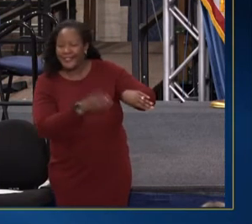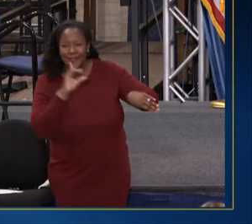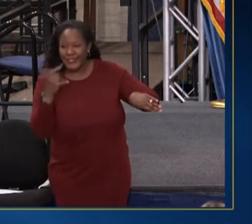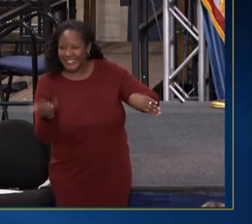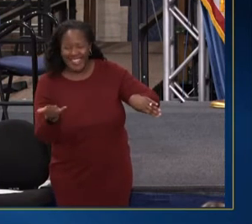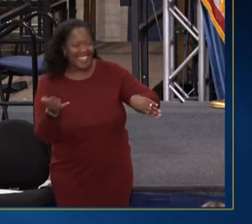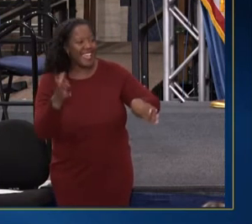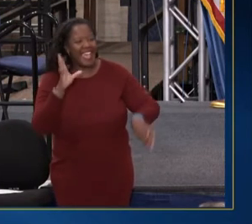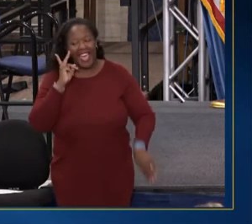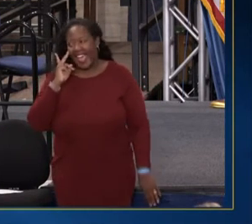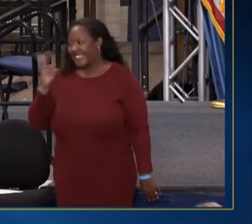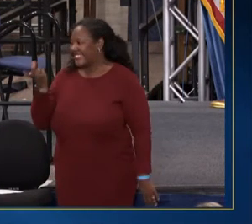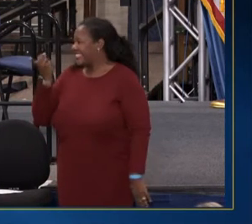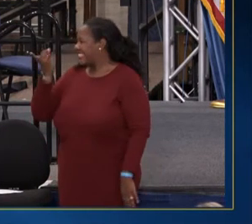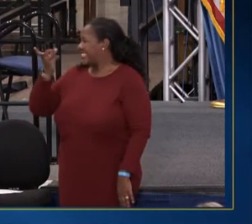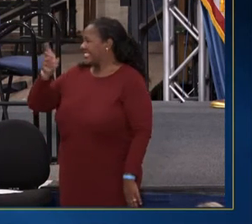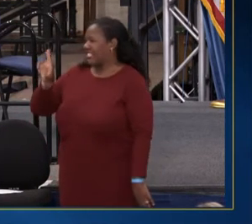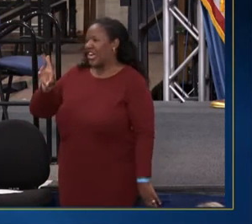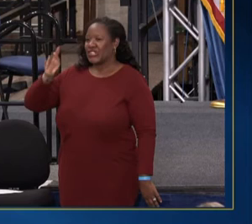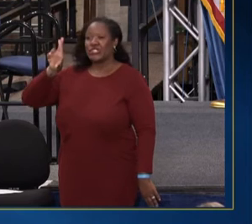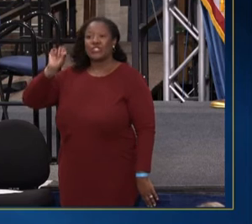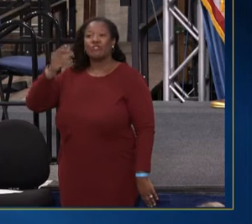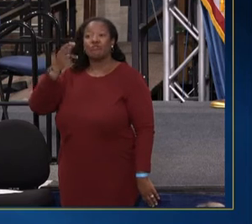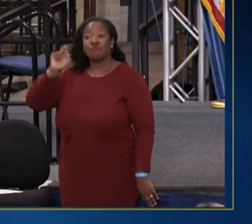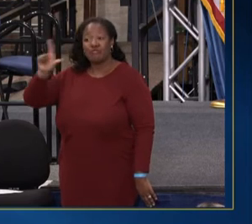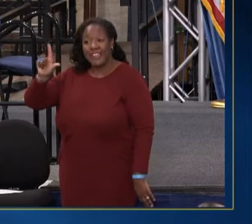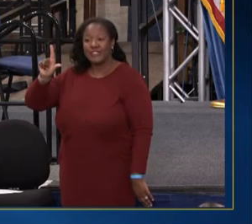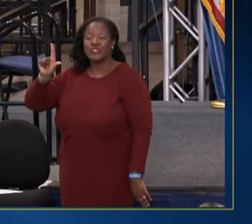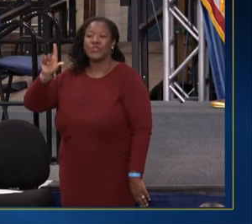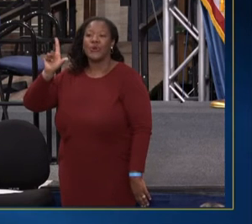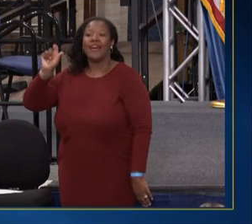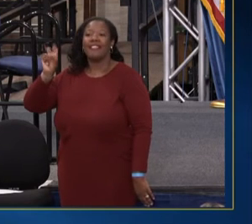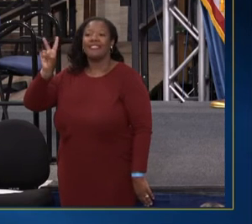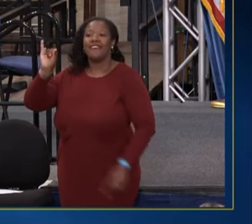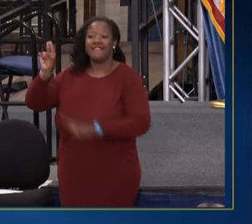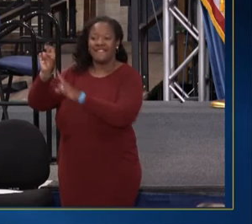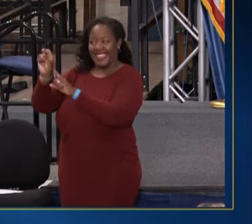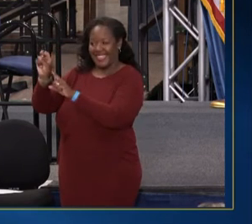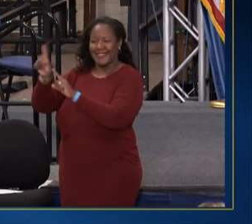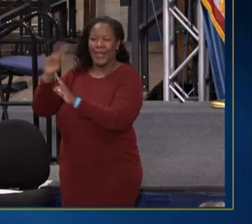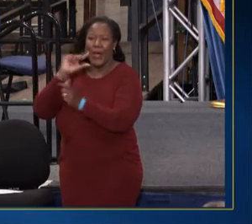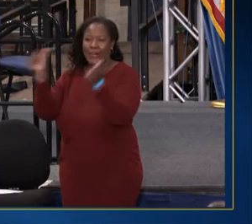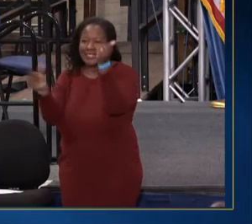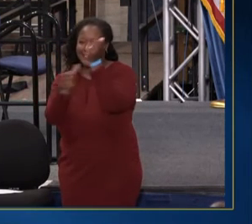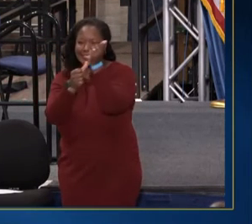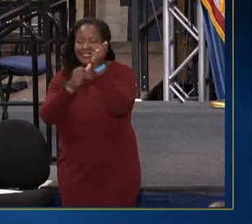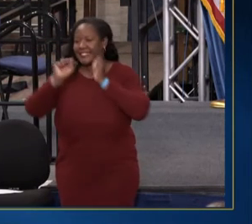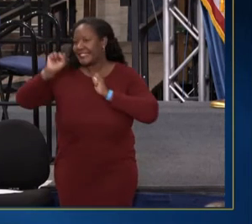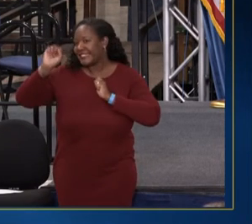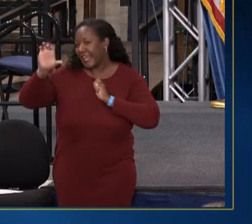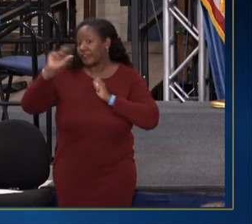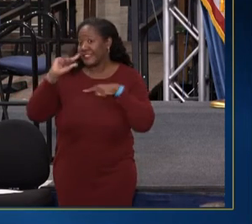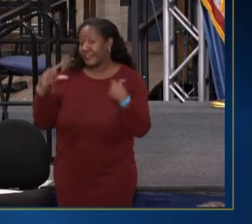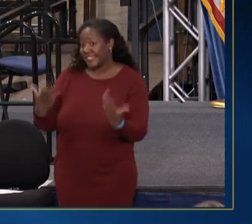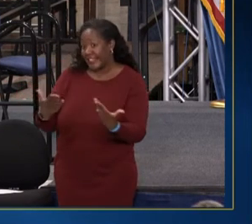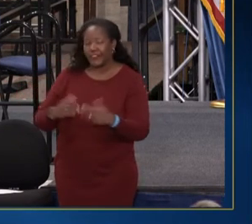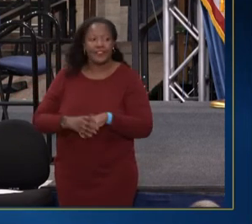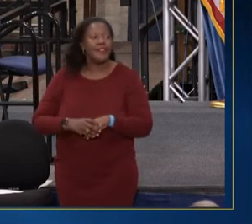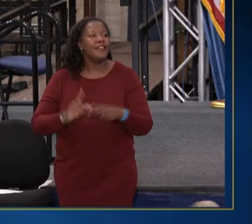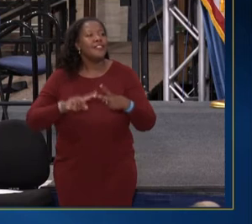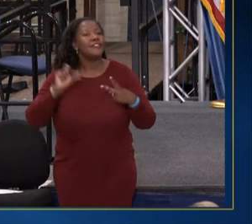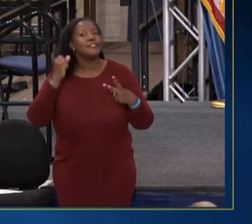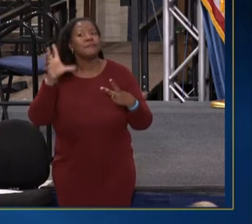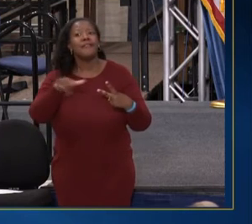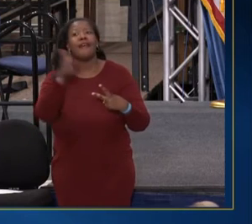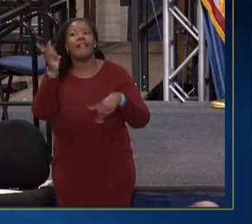see Dr. Rachel Levine, Admiral Levine, our Assistant Secretary of Health, who is here. There are many others who will